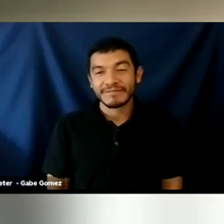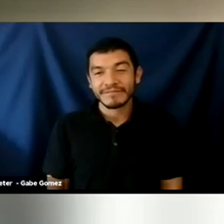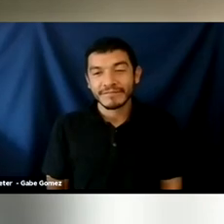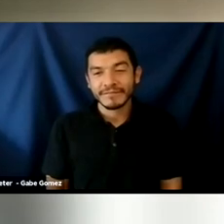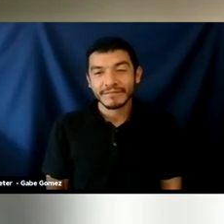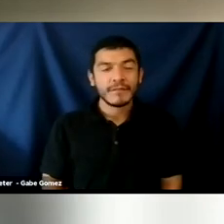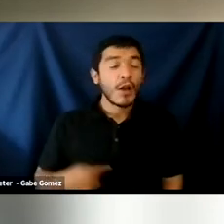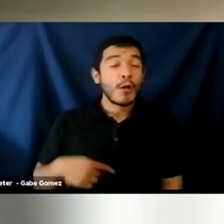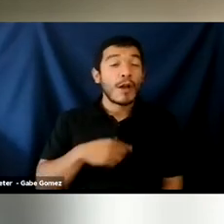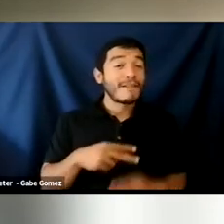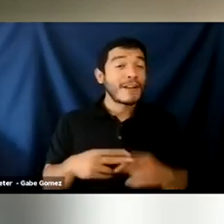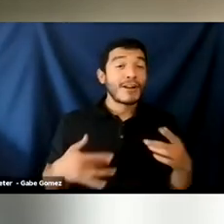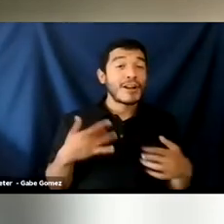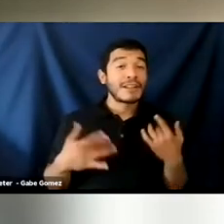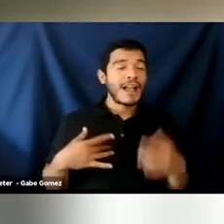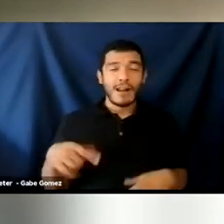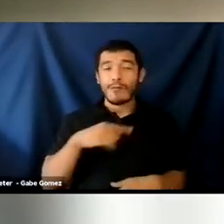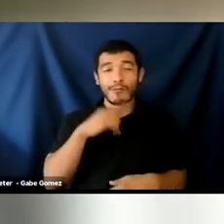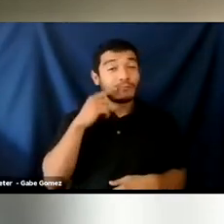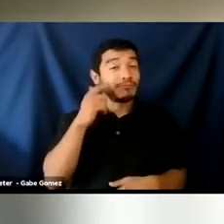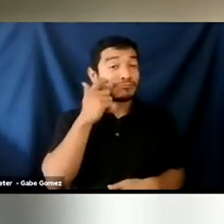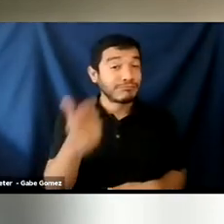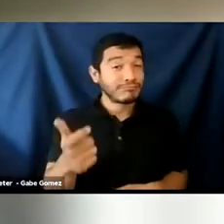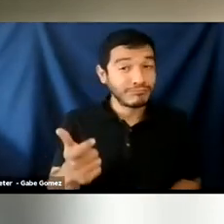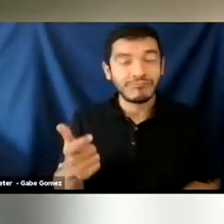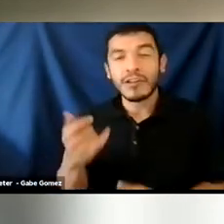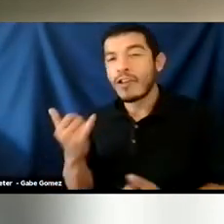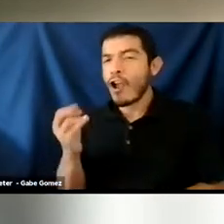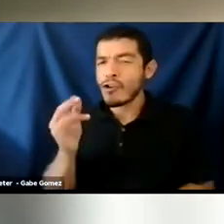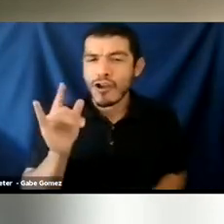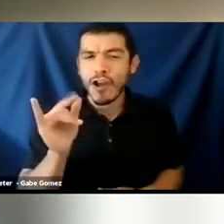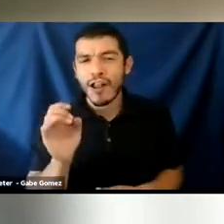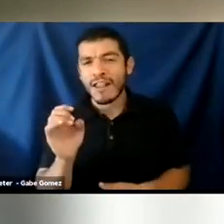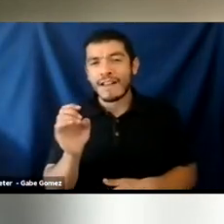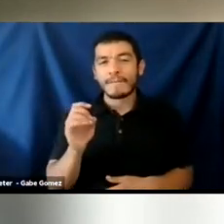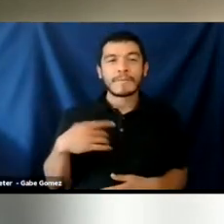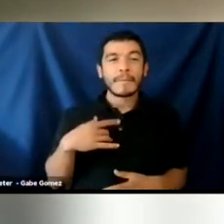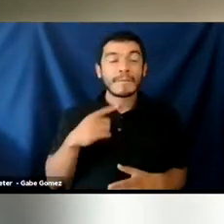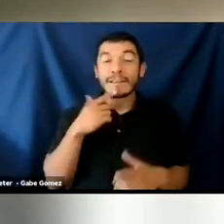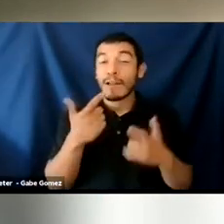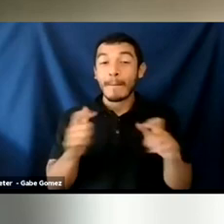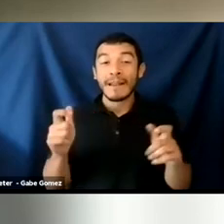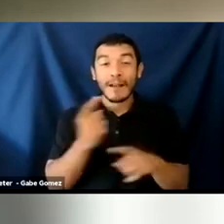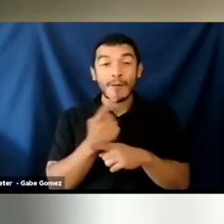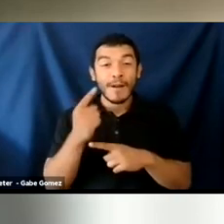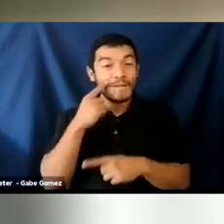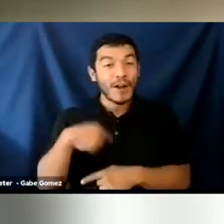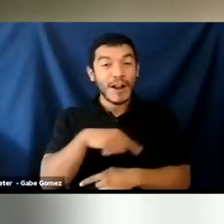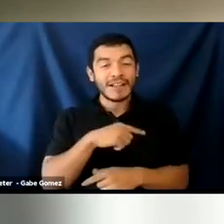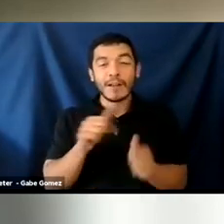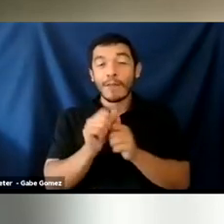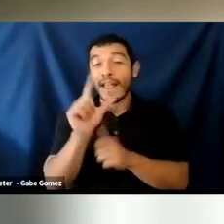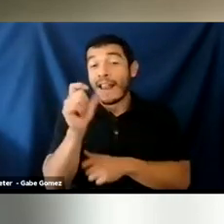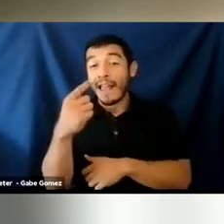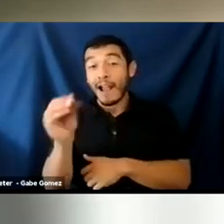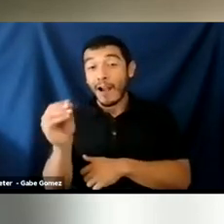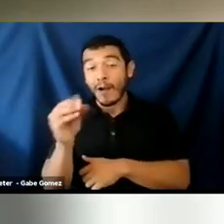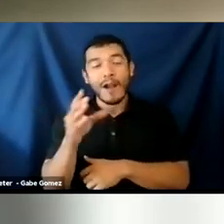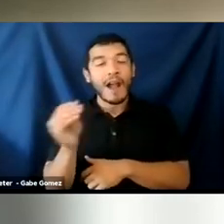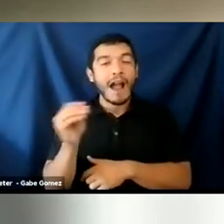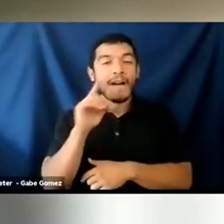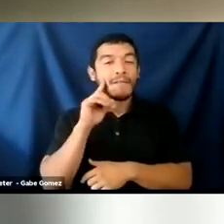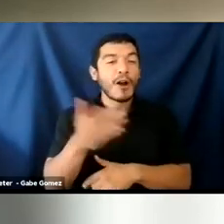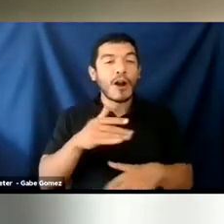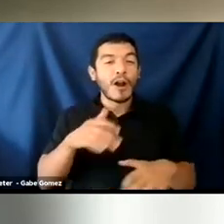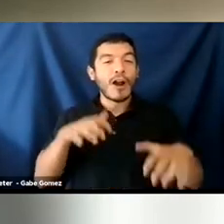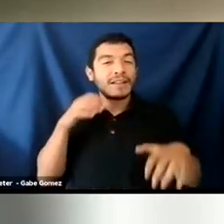really excited and we'll be tuning in. So Charlie, this has been a big week for us, you know, with LEGO. And for our audience